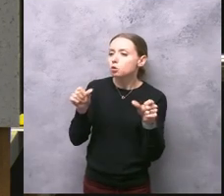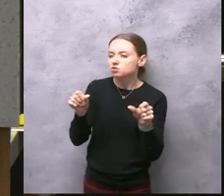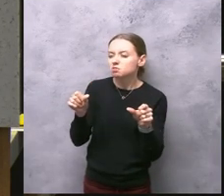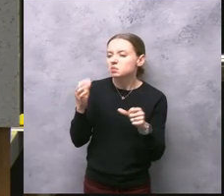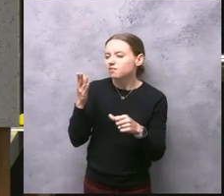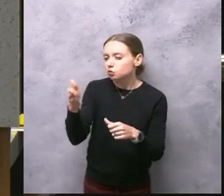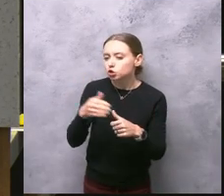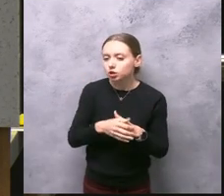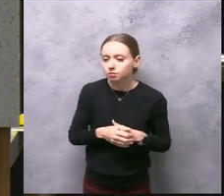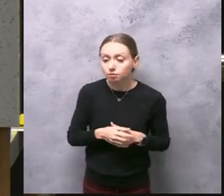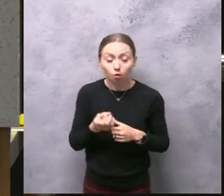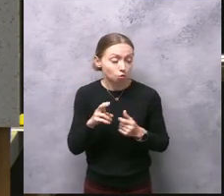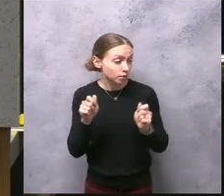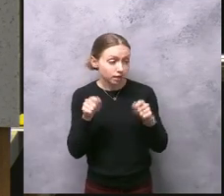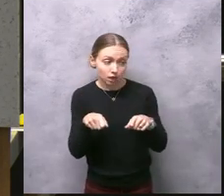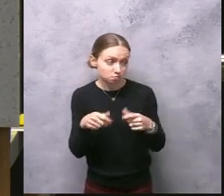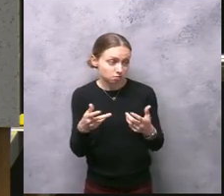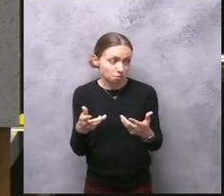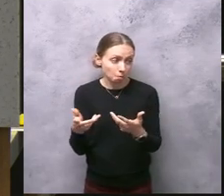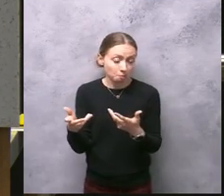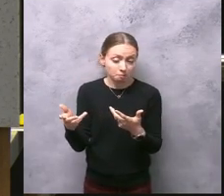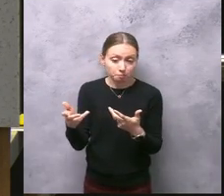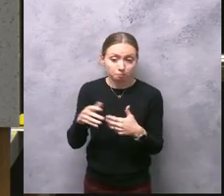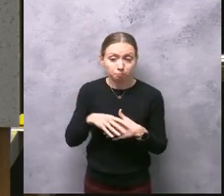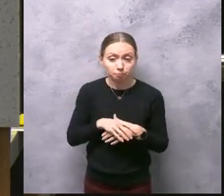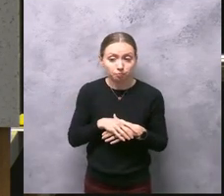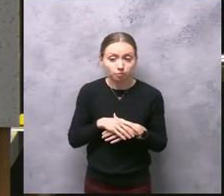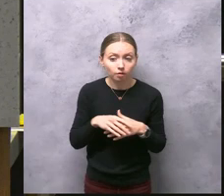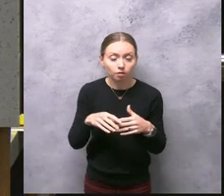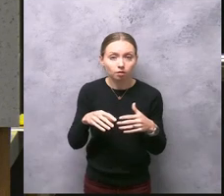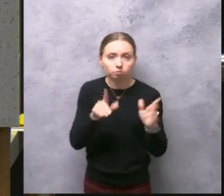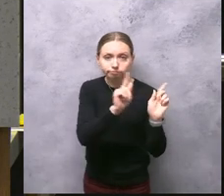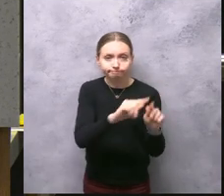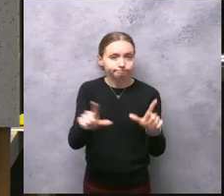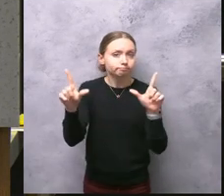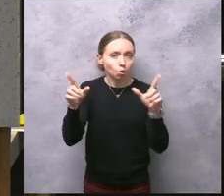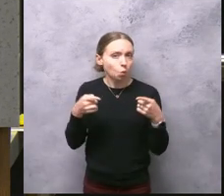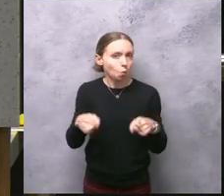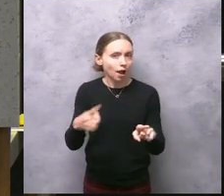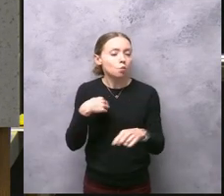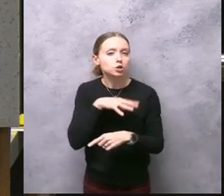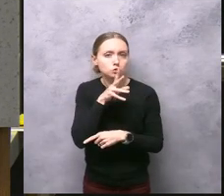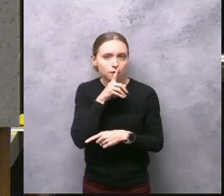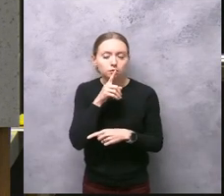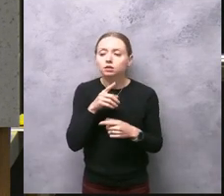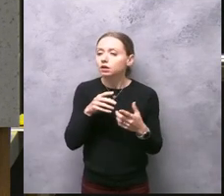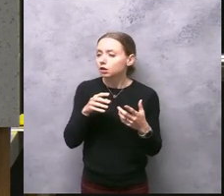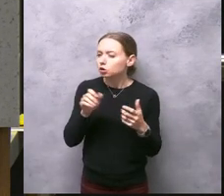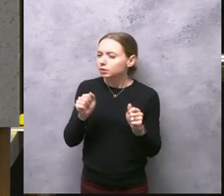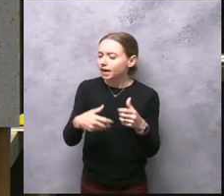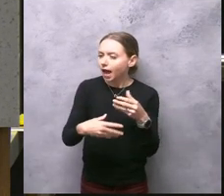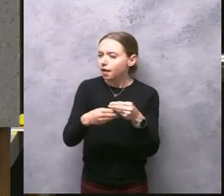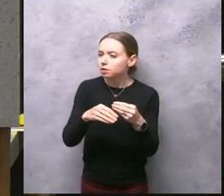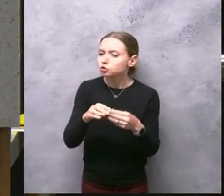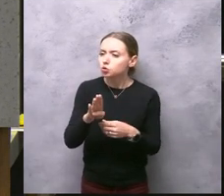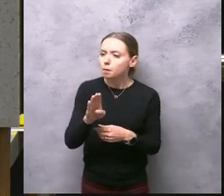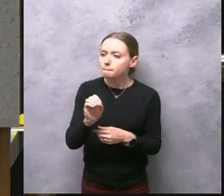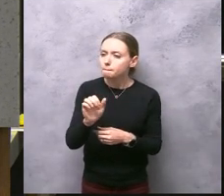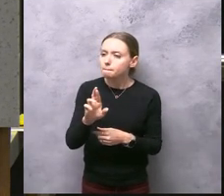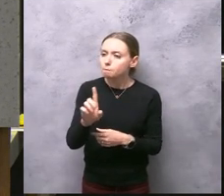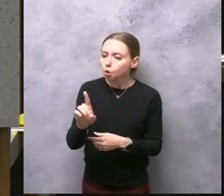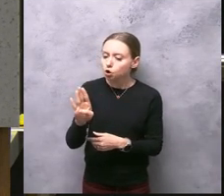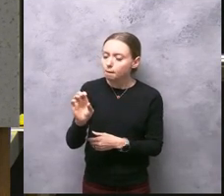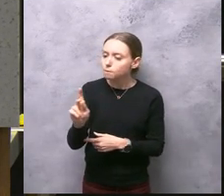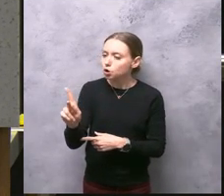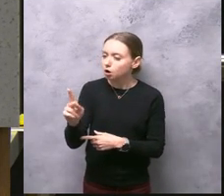Yeah. Or we could even have them, you know, up while we're talking. So let's at least have them in board book if that's a possible, Holly, in the future. And we